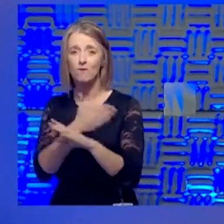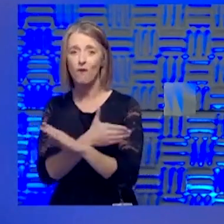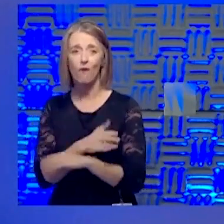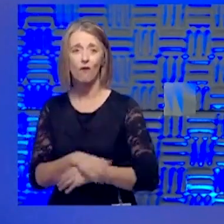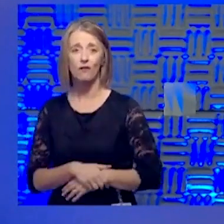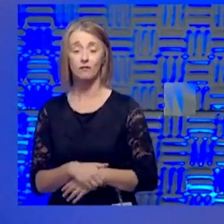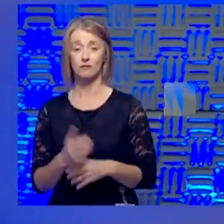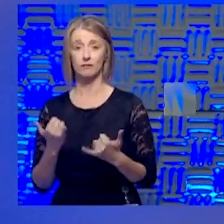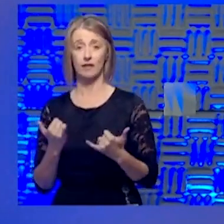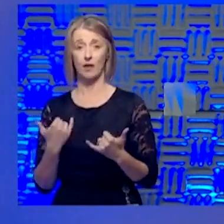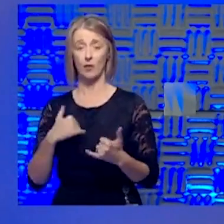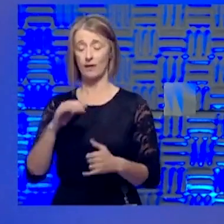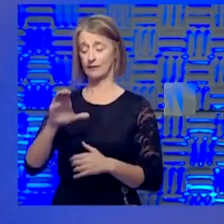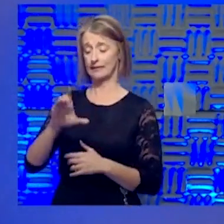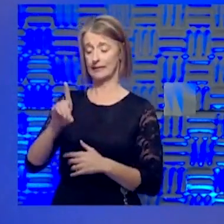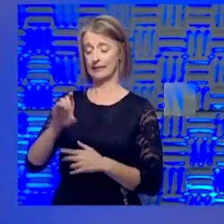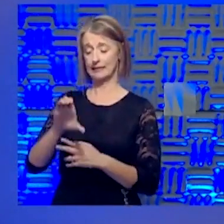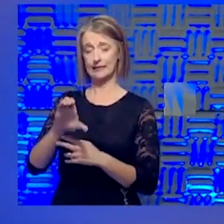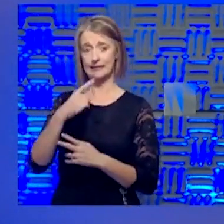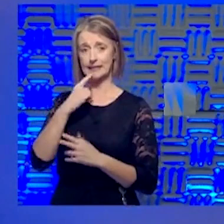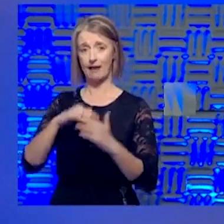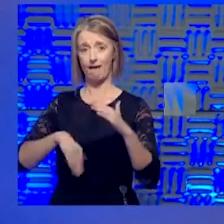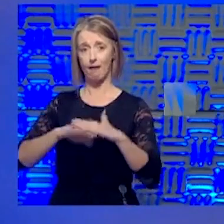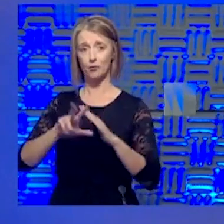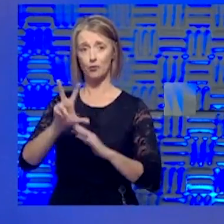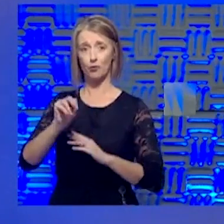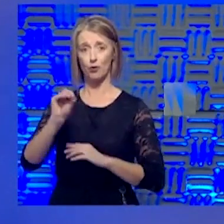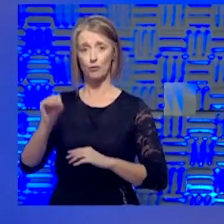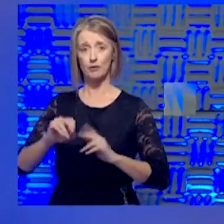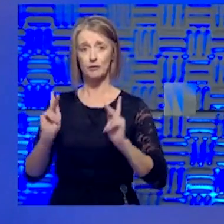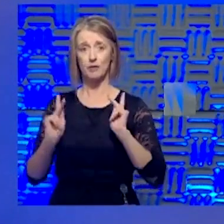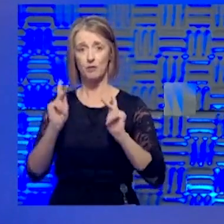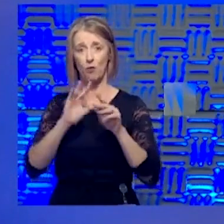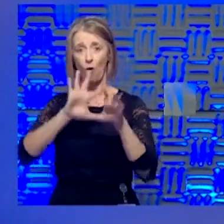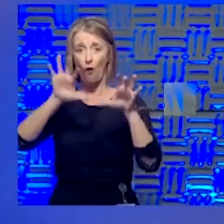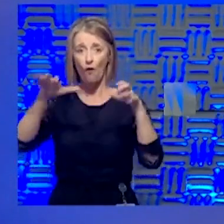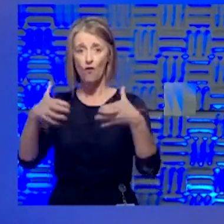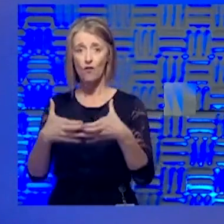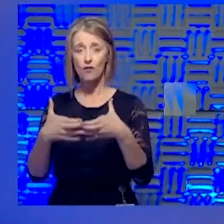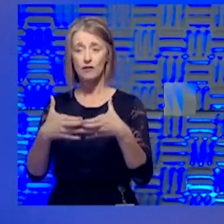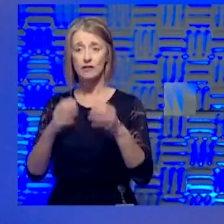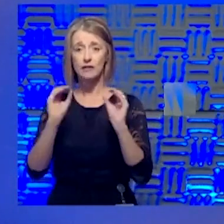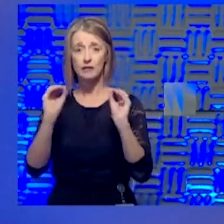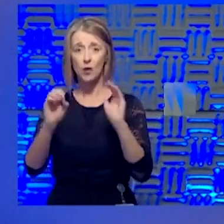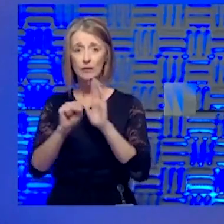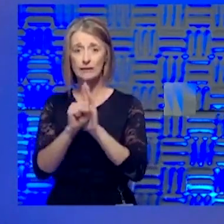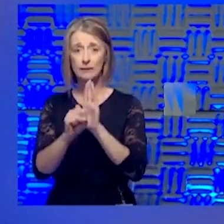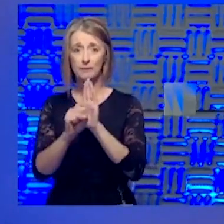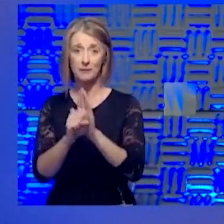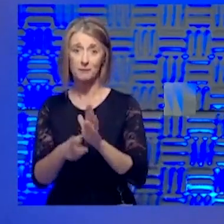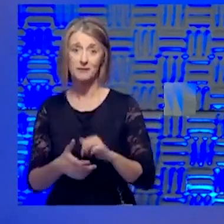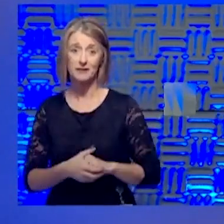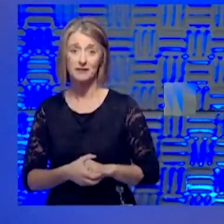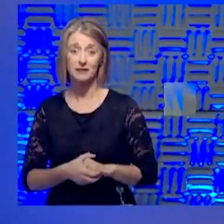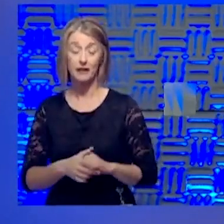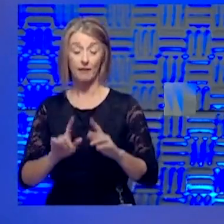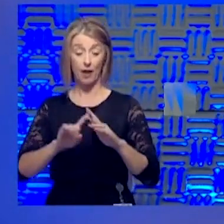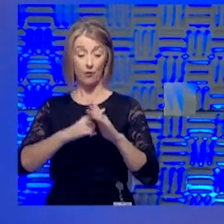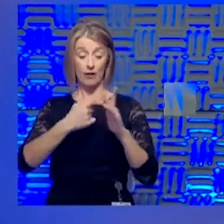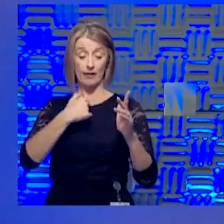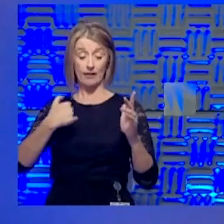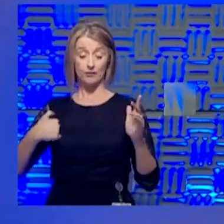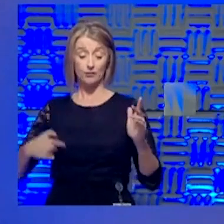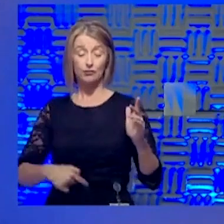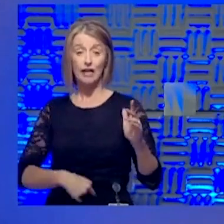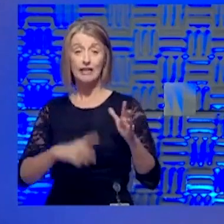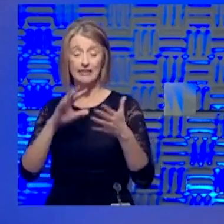now if we have the CDC saying, up to 30% of people will overall be asymptomatic, which is certainly different from the original Chinese experience